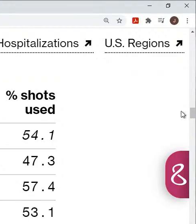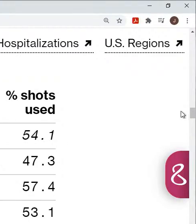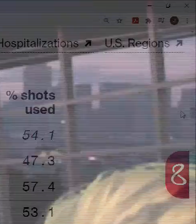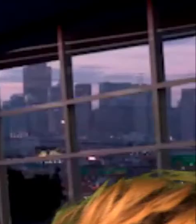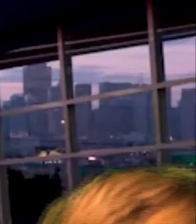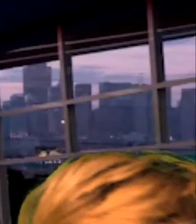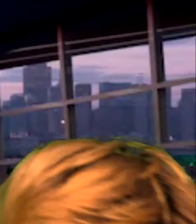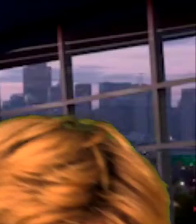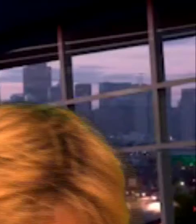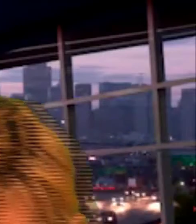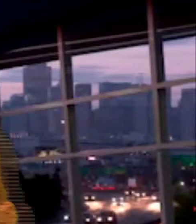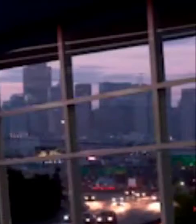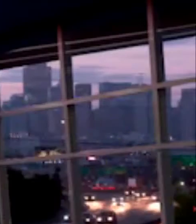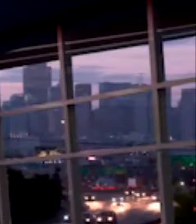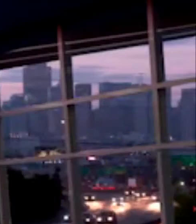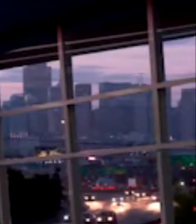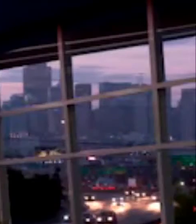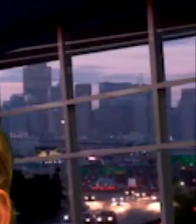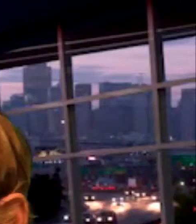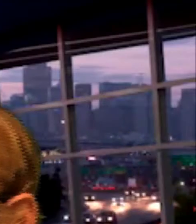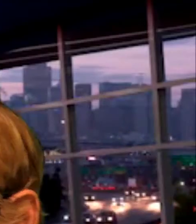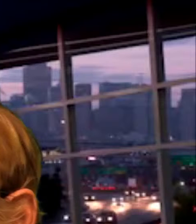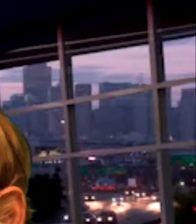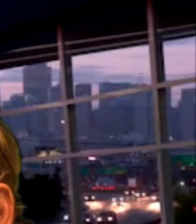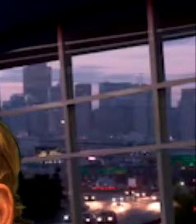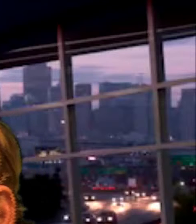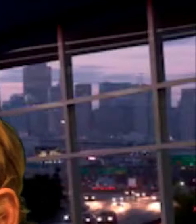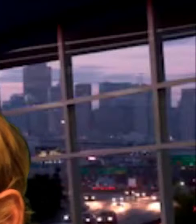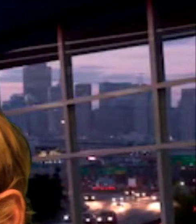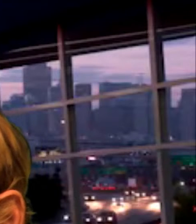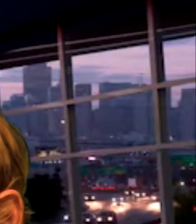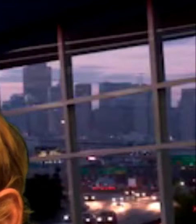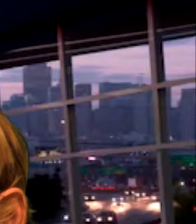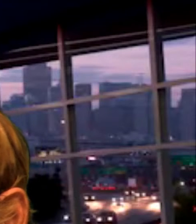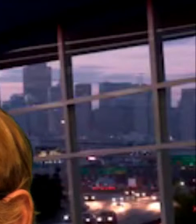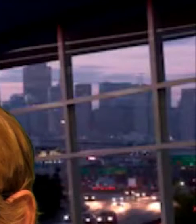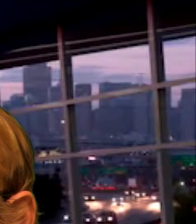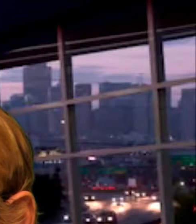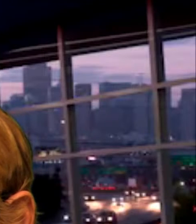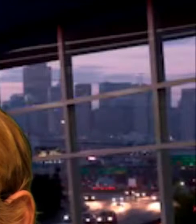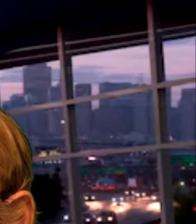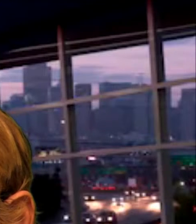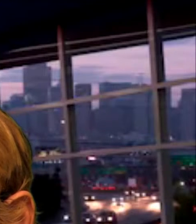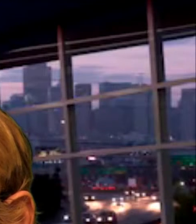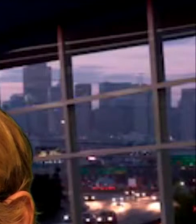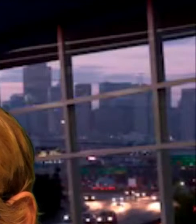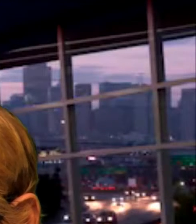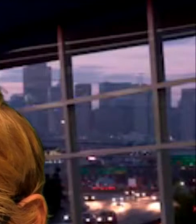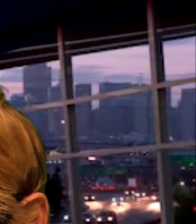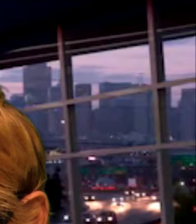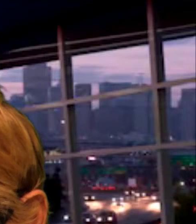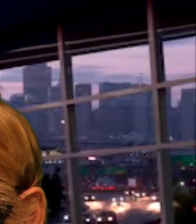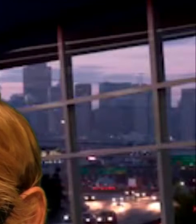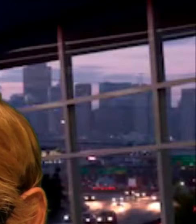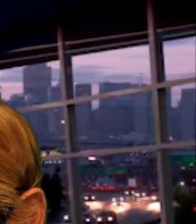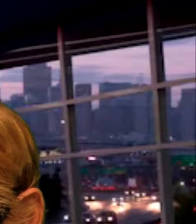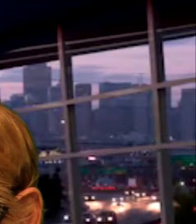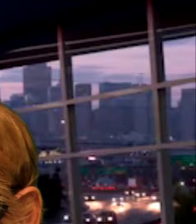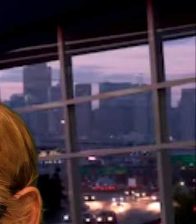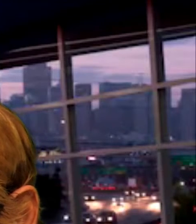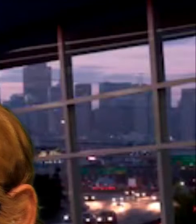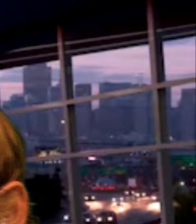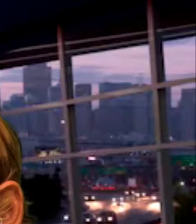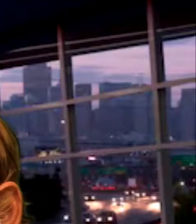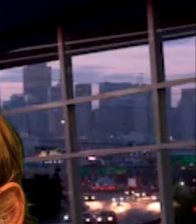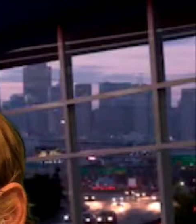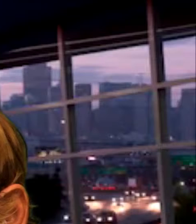says he's going to make the $100 million commitment or match Joe Biden's $100 million commitment and whatever we're